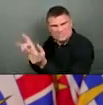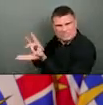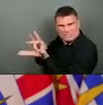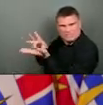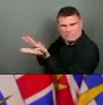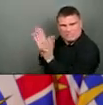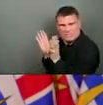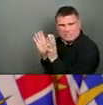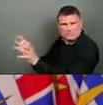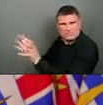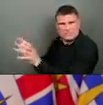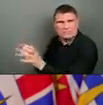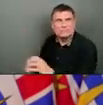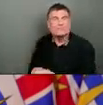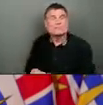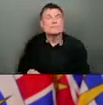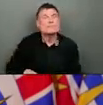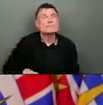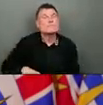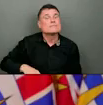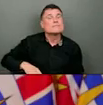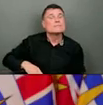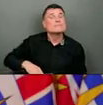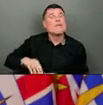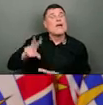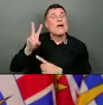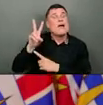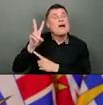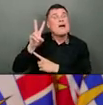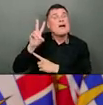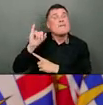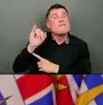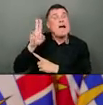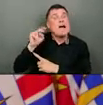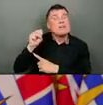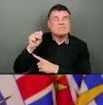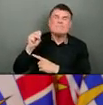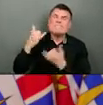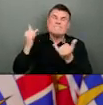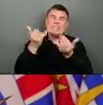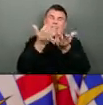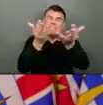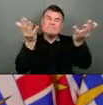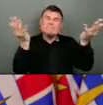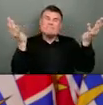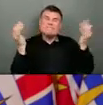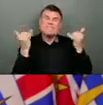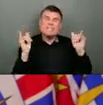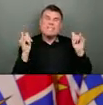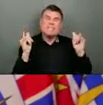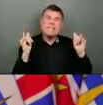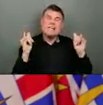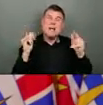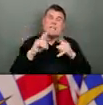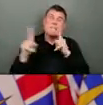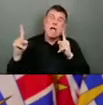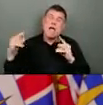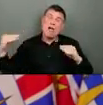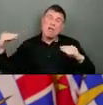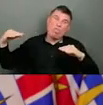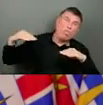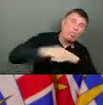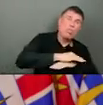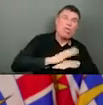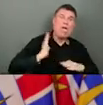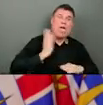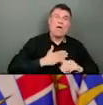going to be in a way that's disrupting our lives like it has for the last 18 months. And as we bridge to these brighter days